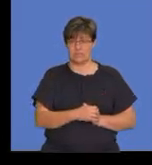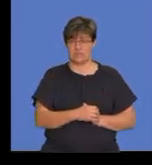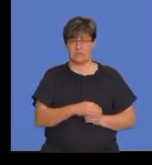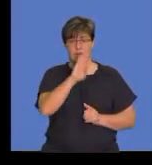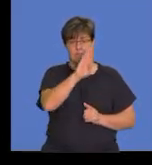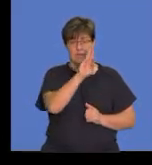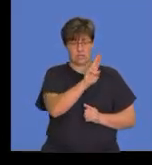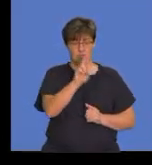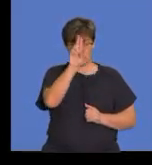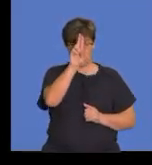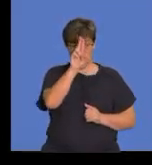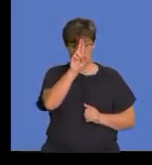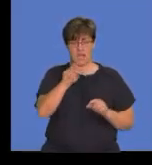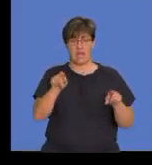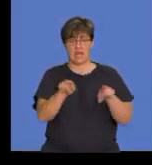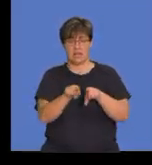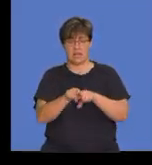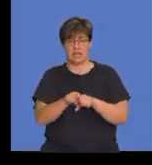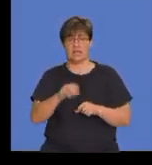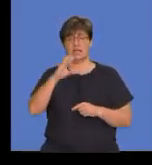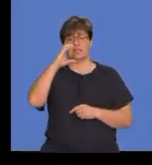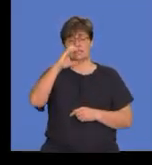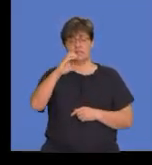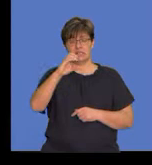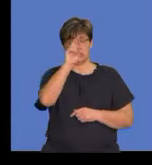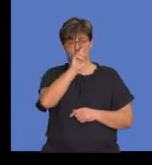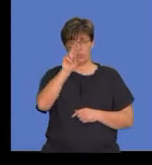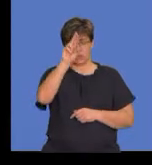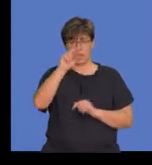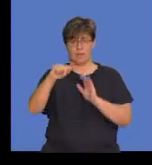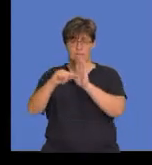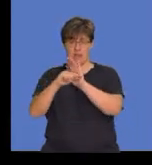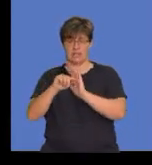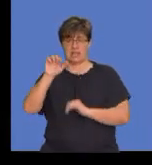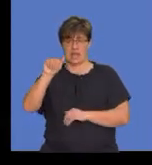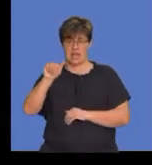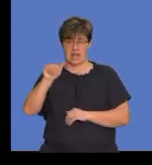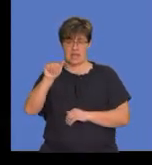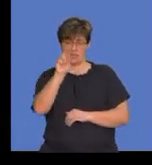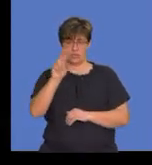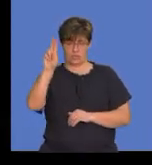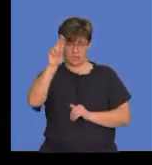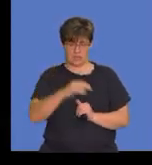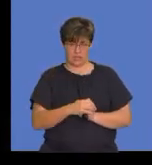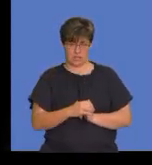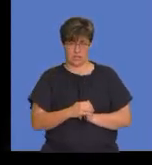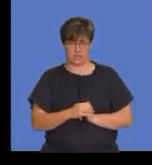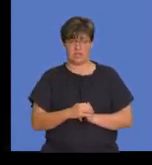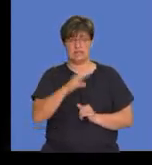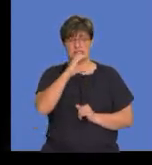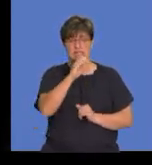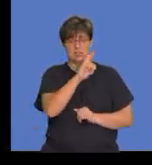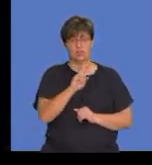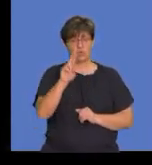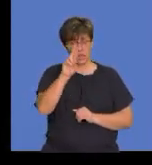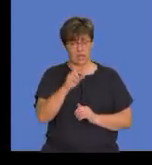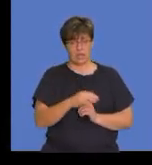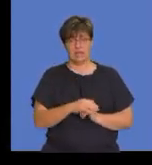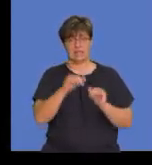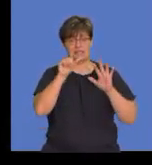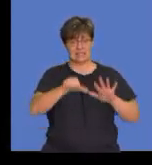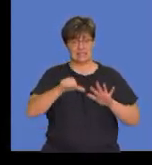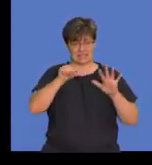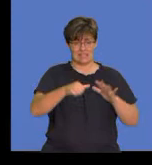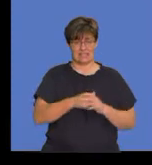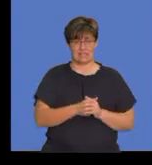be B squared will actually be C squared minus A squared. And C squared